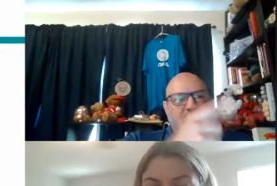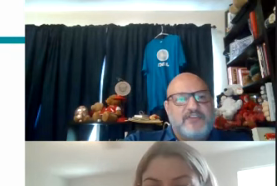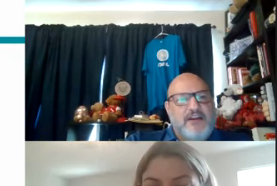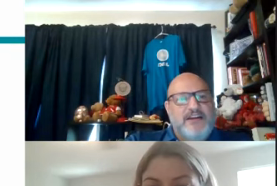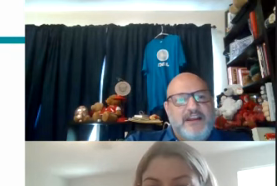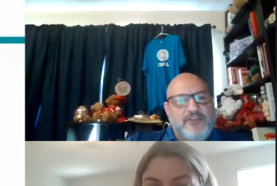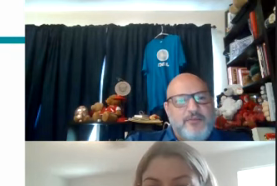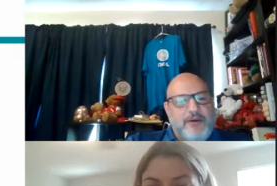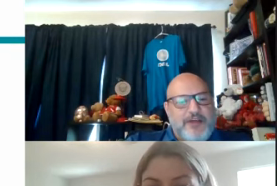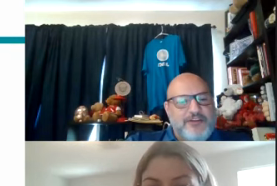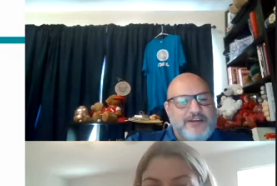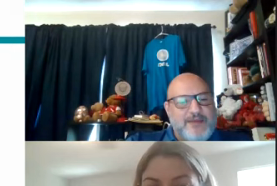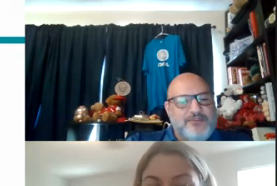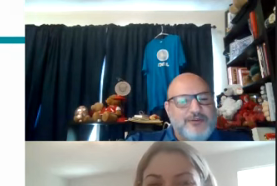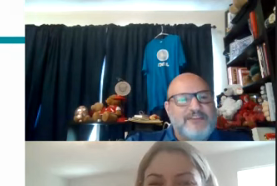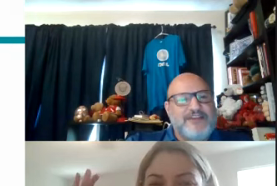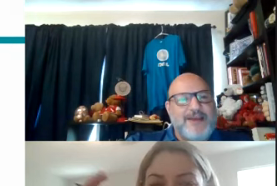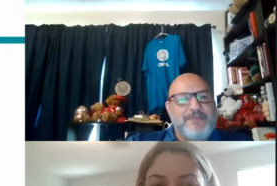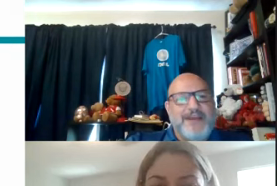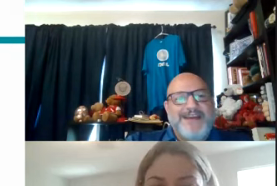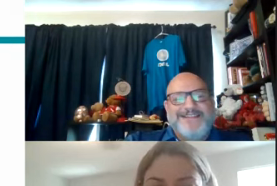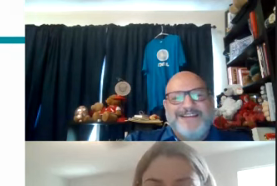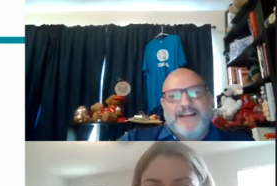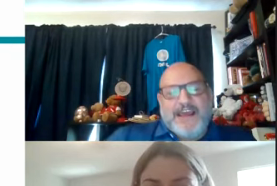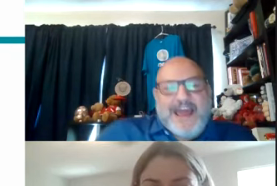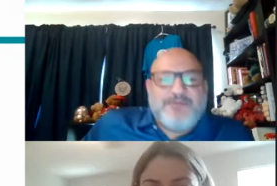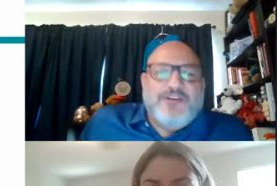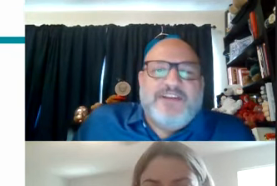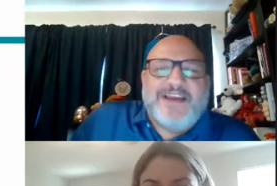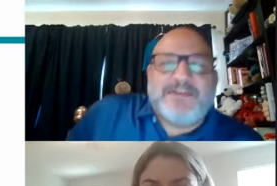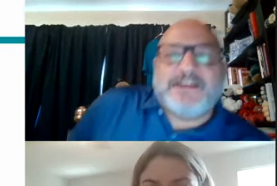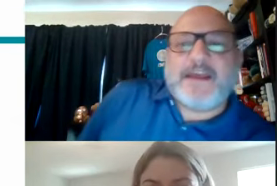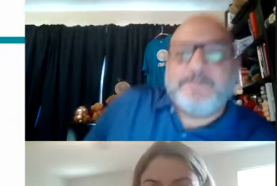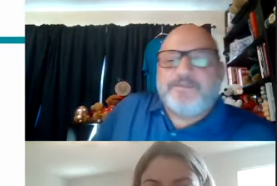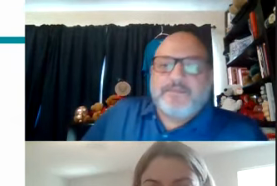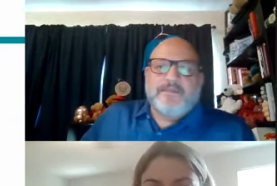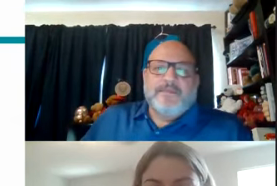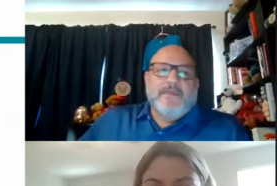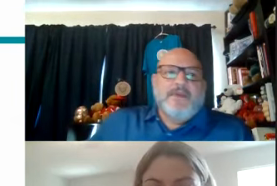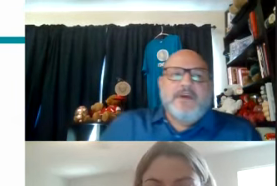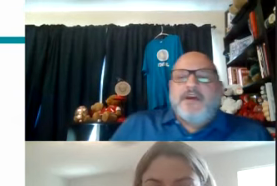Same. Laura's got it. Again, I saw her mouthing it. Absolutely. Same DNA. Absolutely. The same DNA.